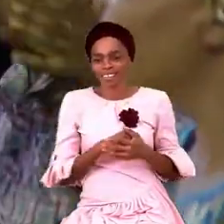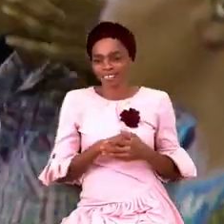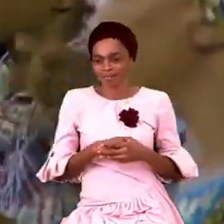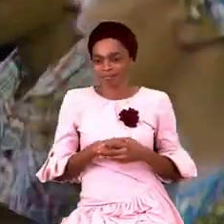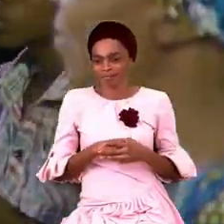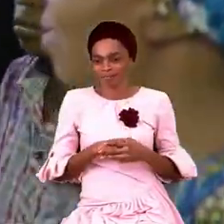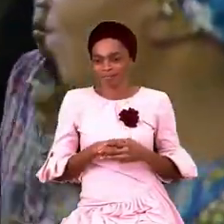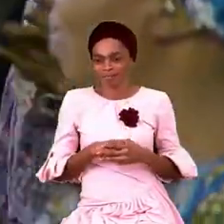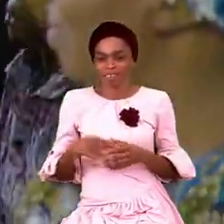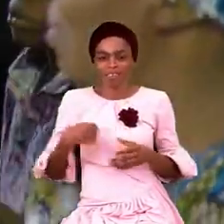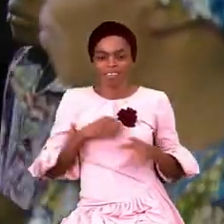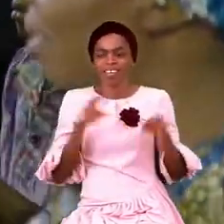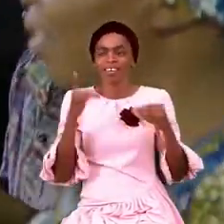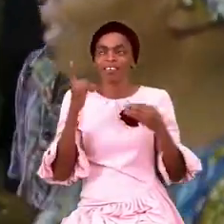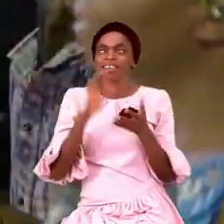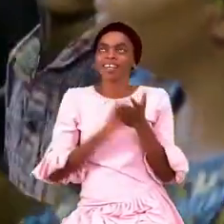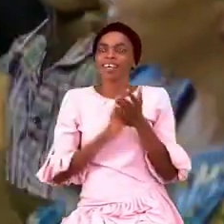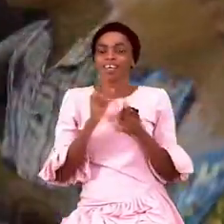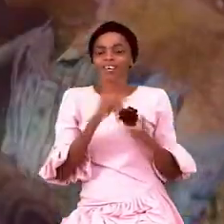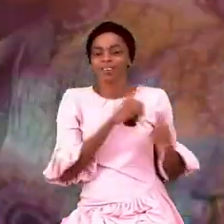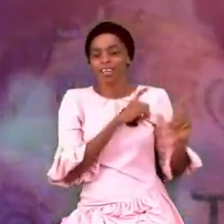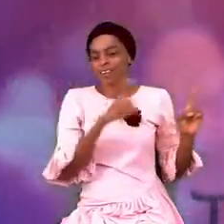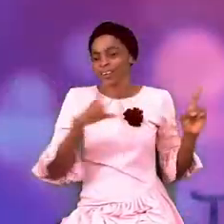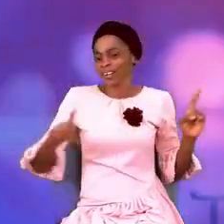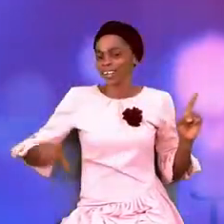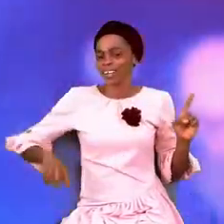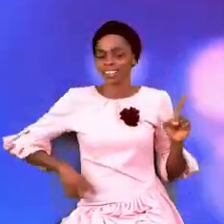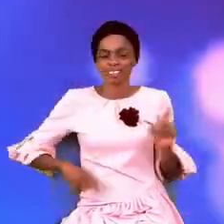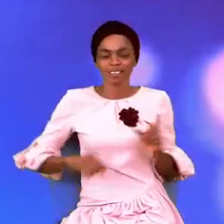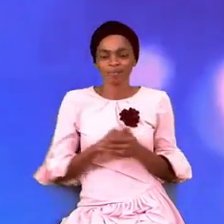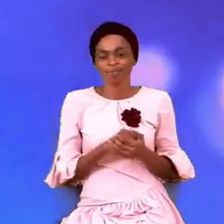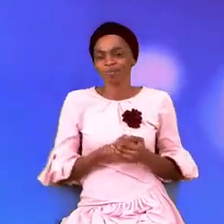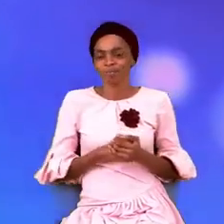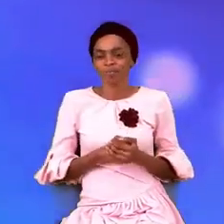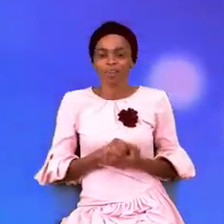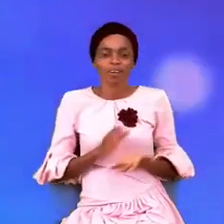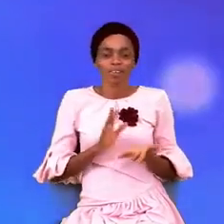Ebube diri Jehovah. Ibu onye dikena.